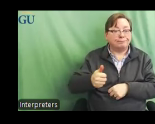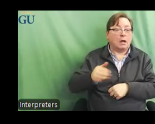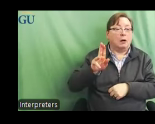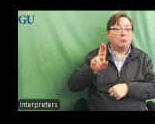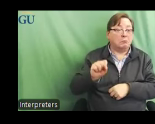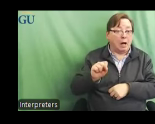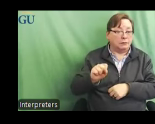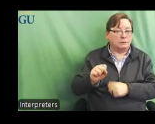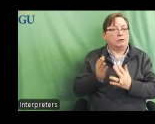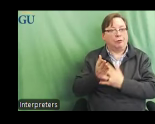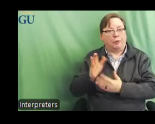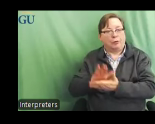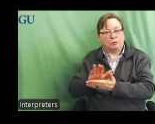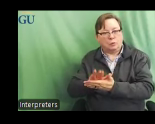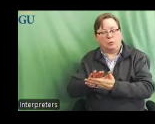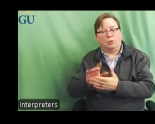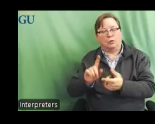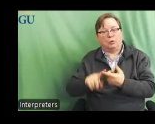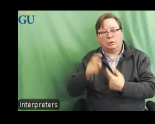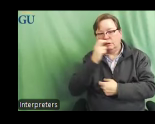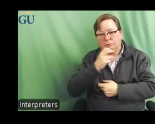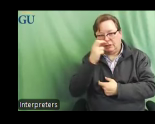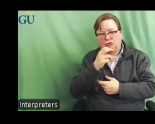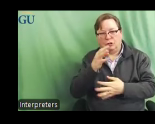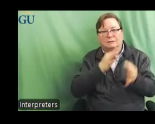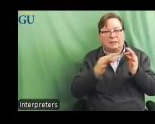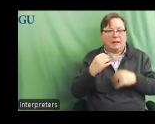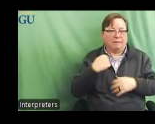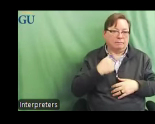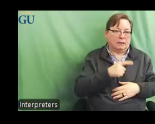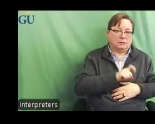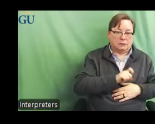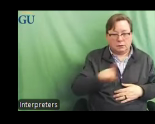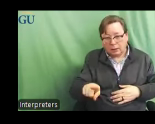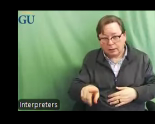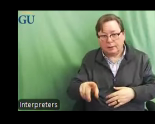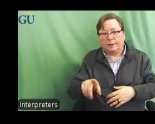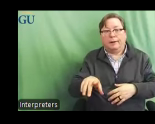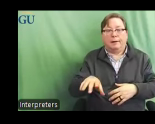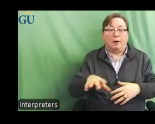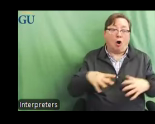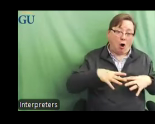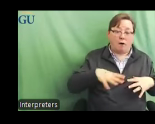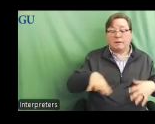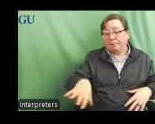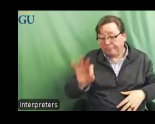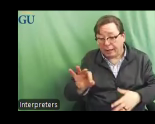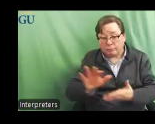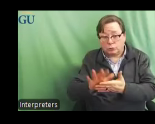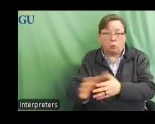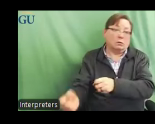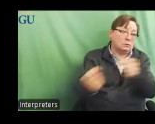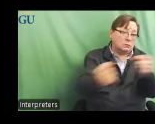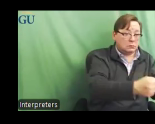the school rather than us, her parents, having to try to get off of work and get her there. And all of